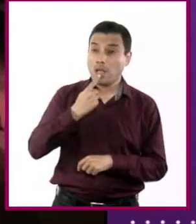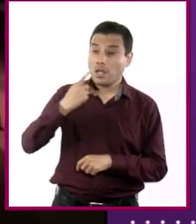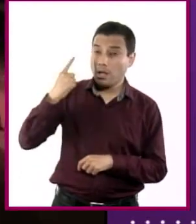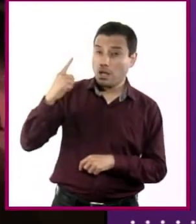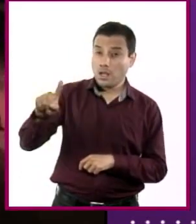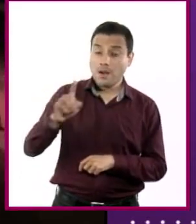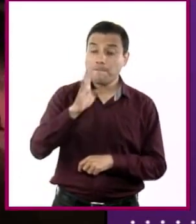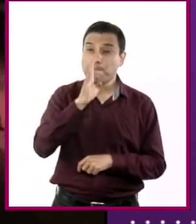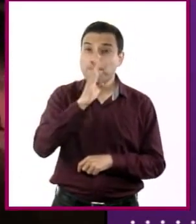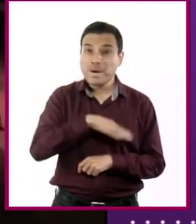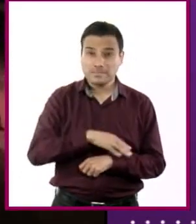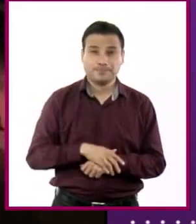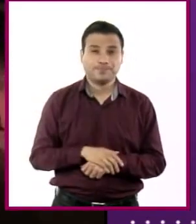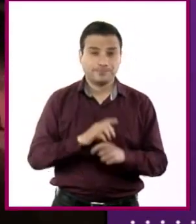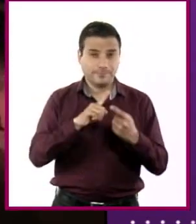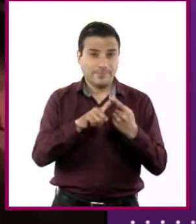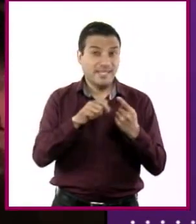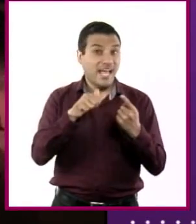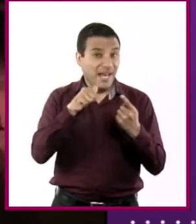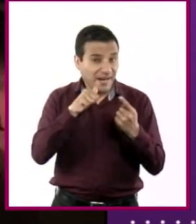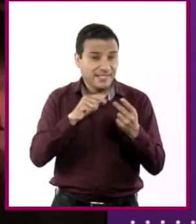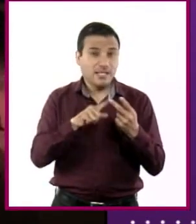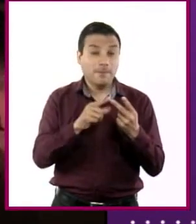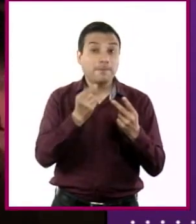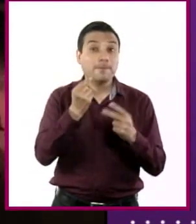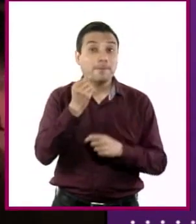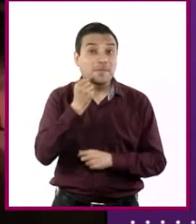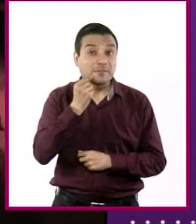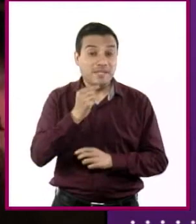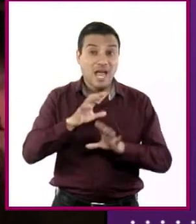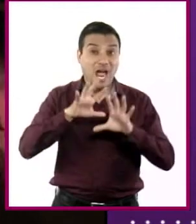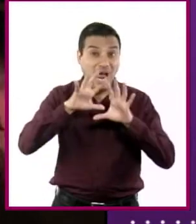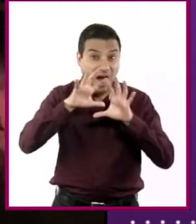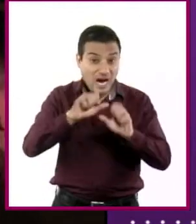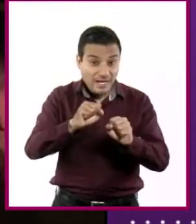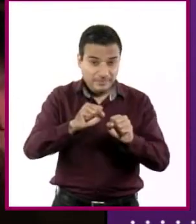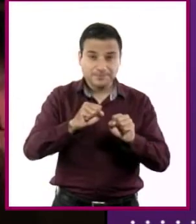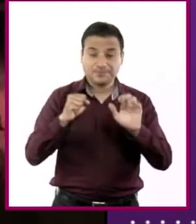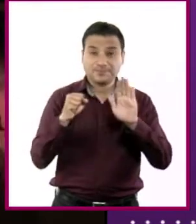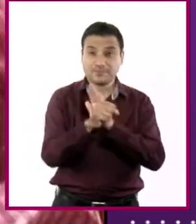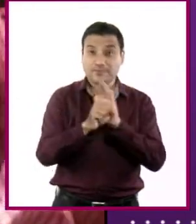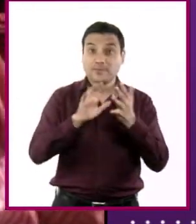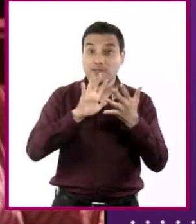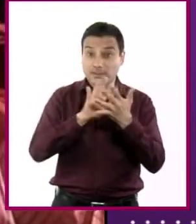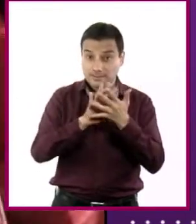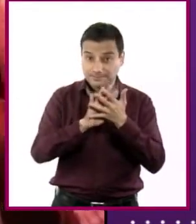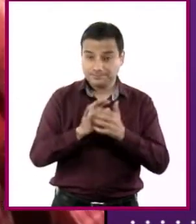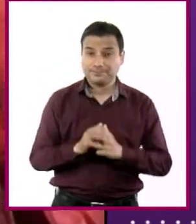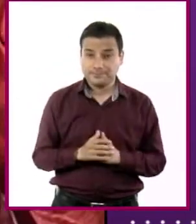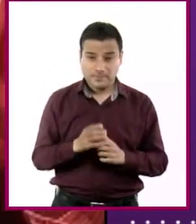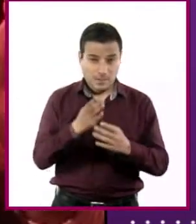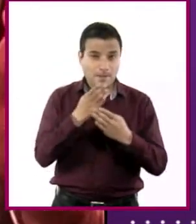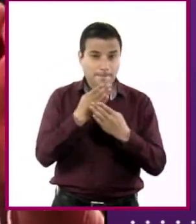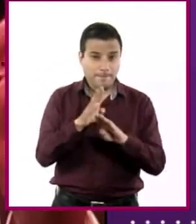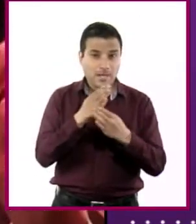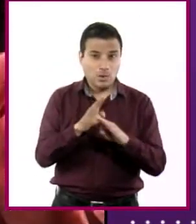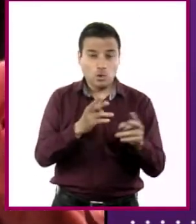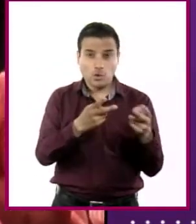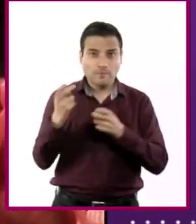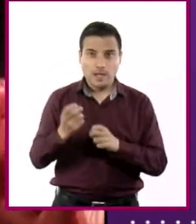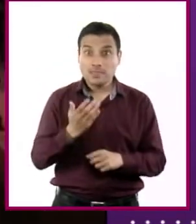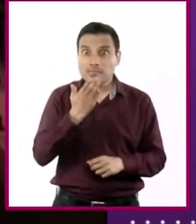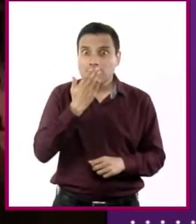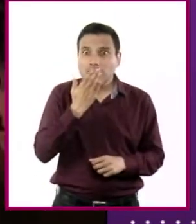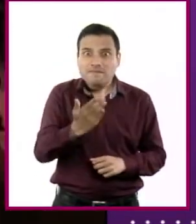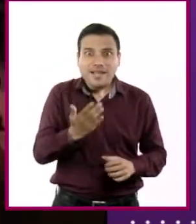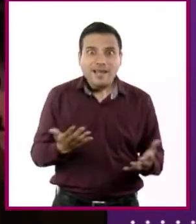will take Agatha Shadow and Vladimir Malotov to jail for robbing the bank. Oh. That's great,